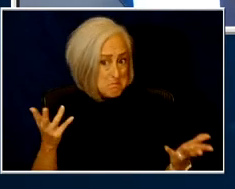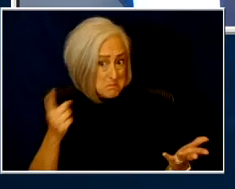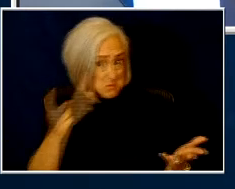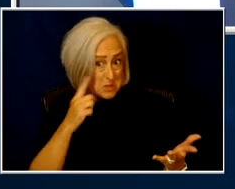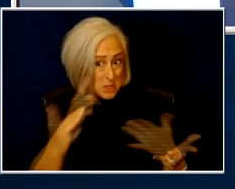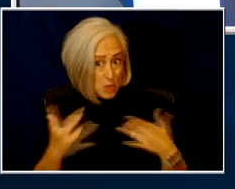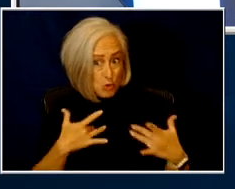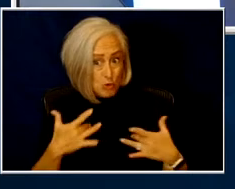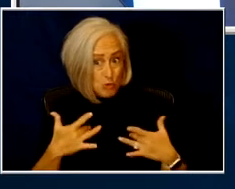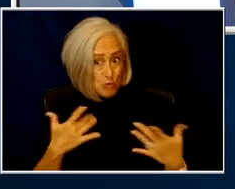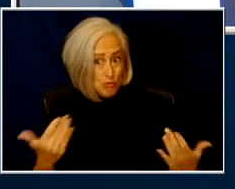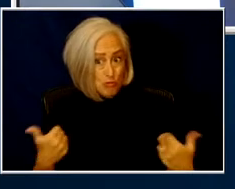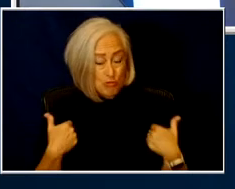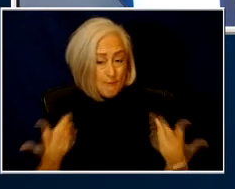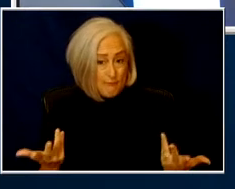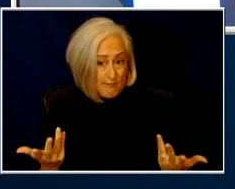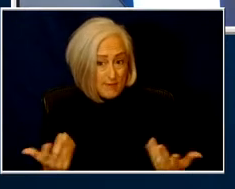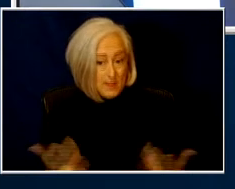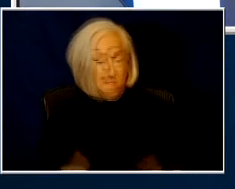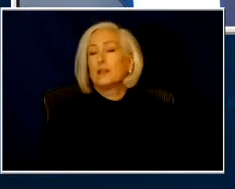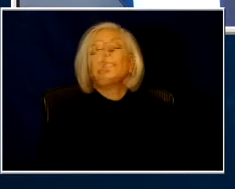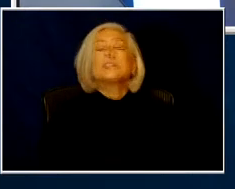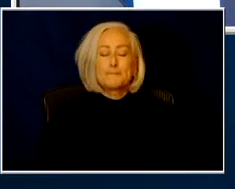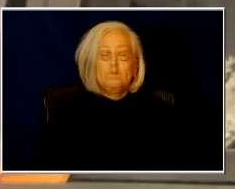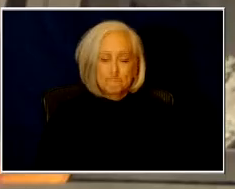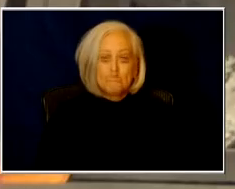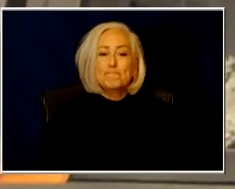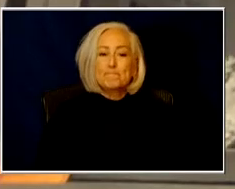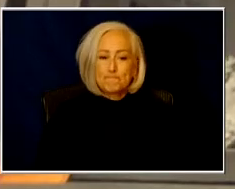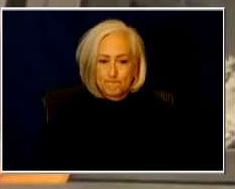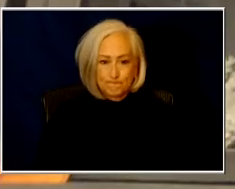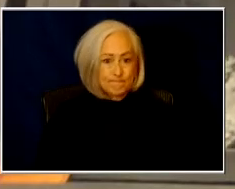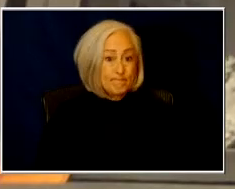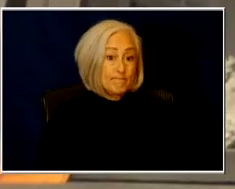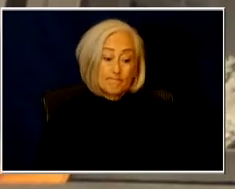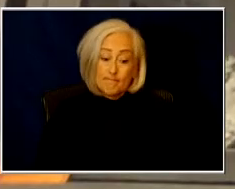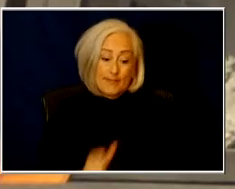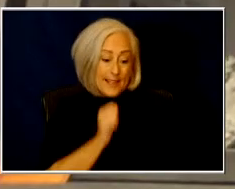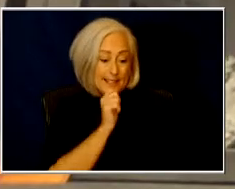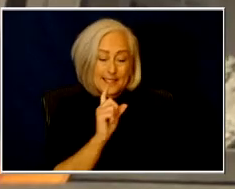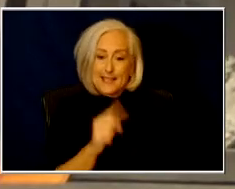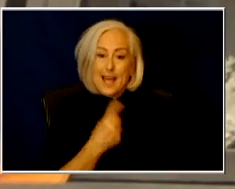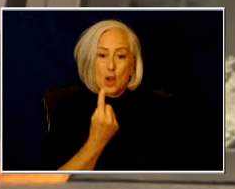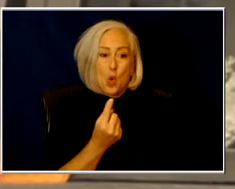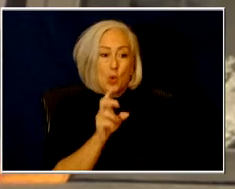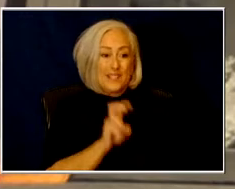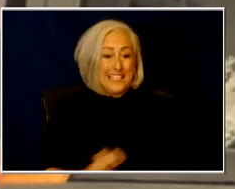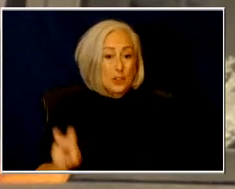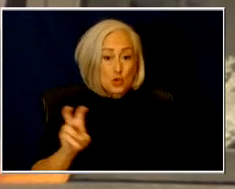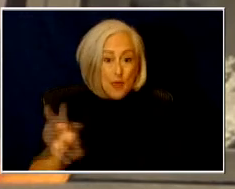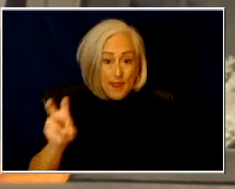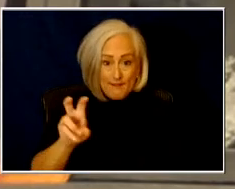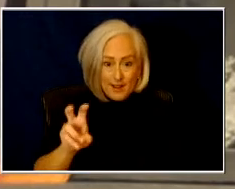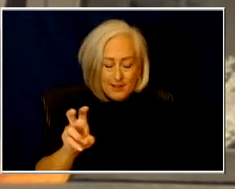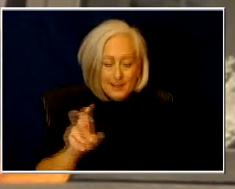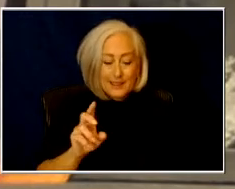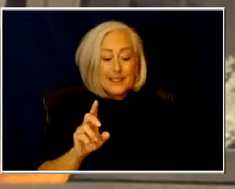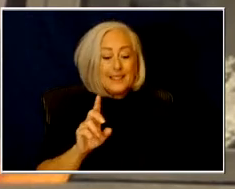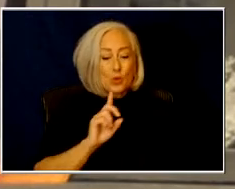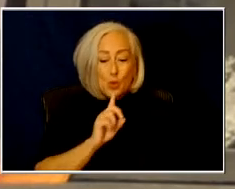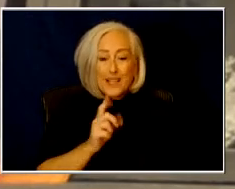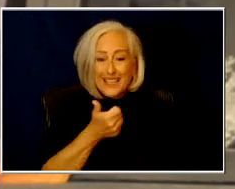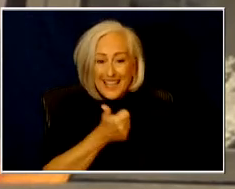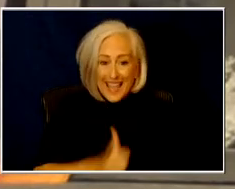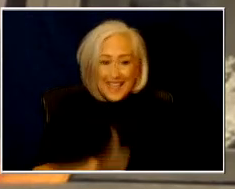that should concern other people yeah yeah absolutely you know it's not just travel it's anything that causes